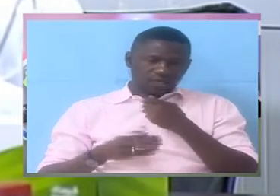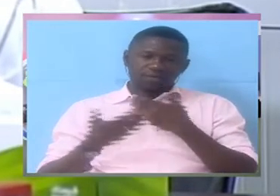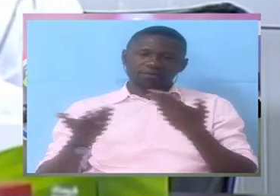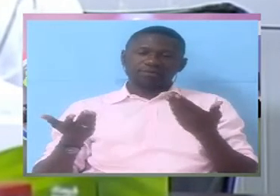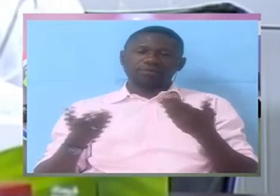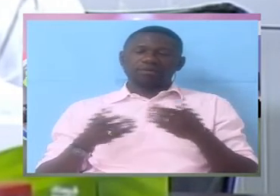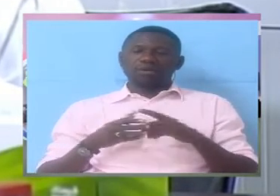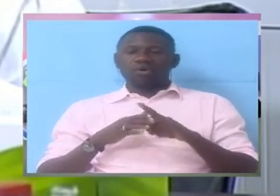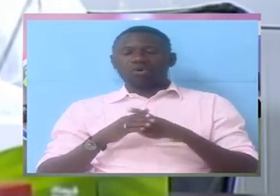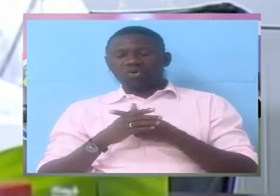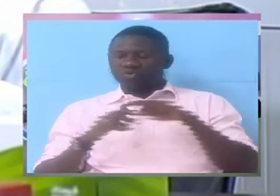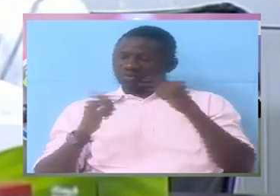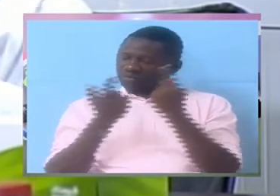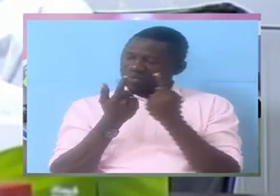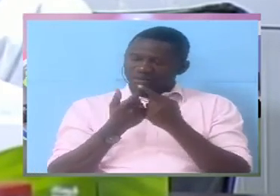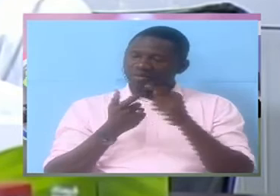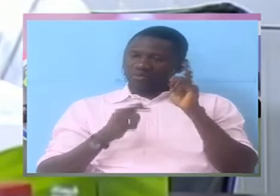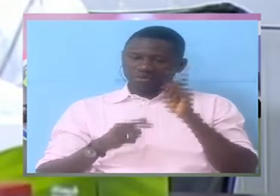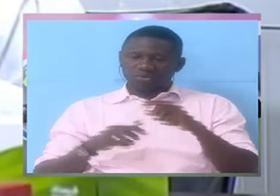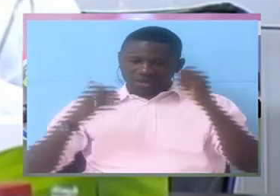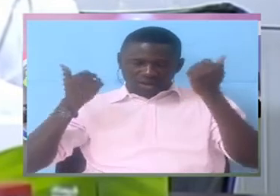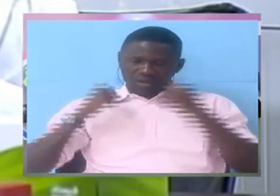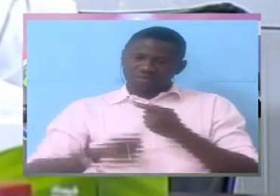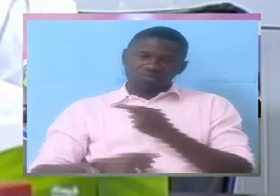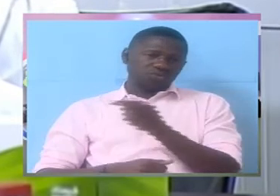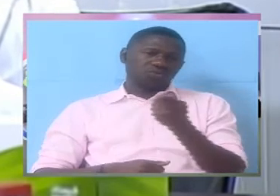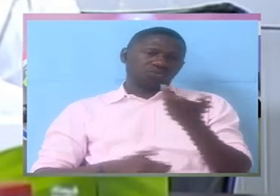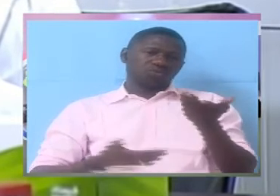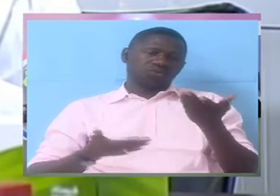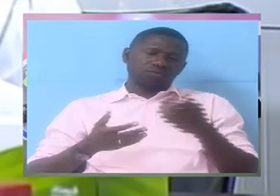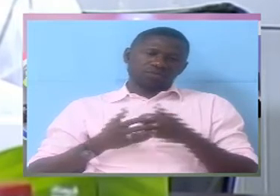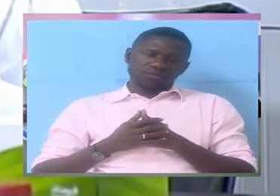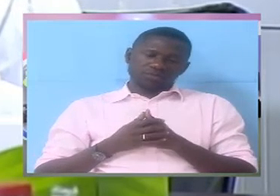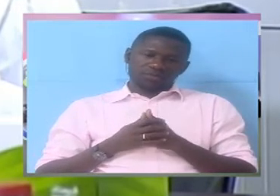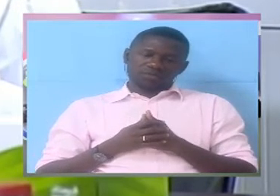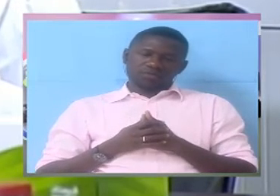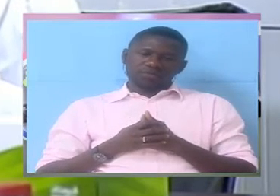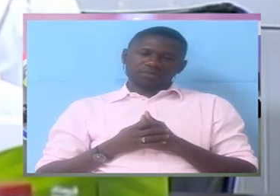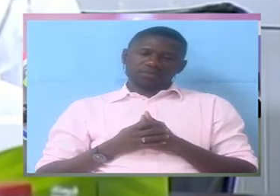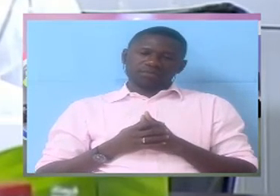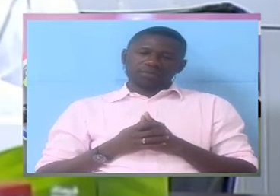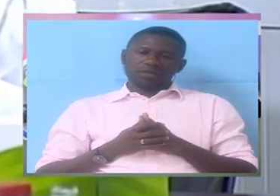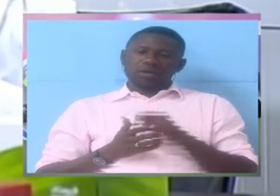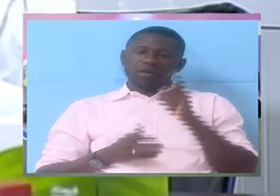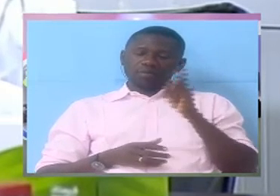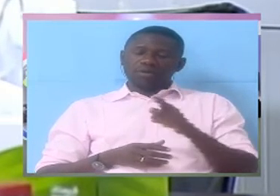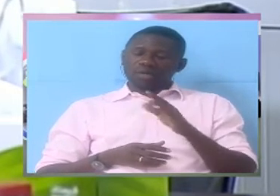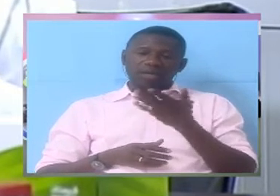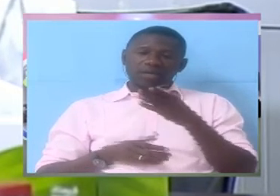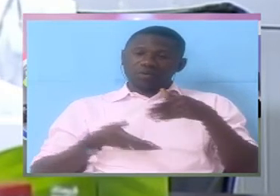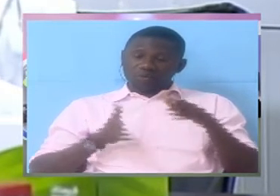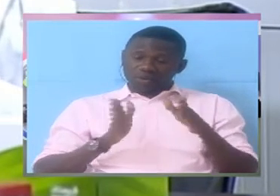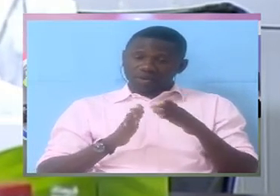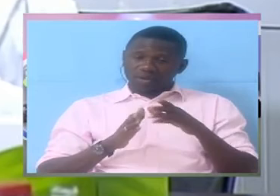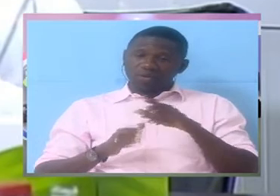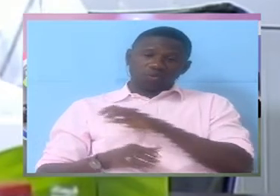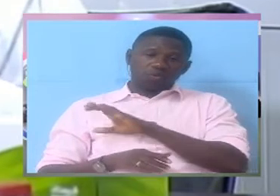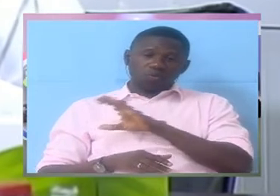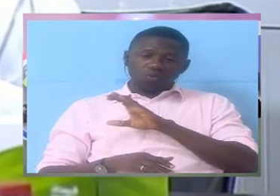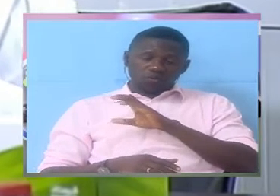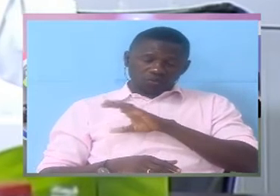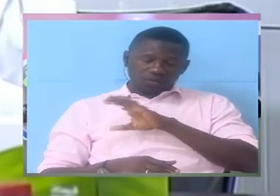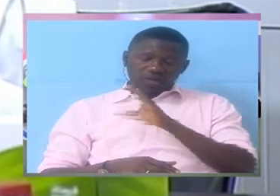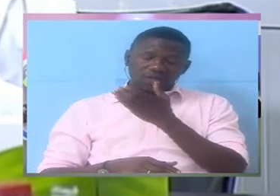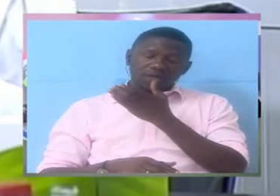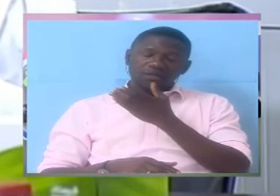fa or something else must happen to you wala kudo ya kete marila wala molula but in any way we can avoid that but in